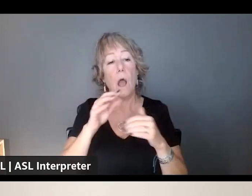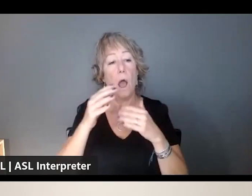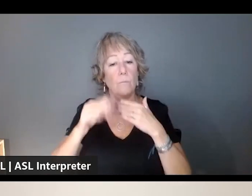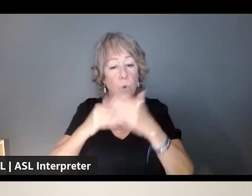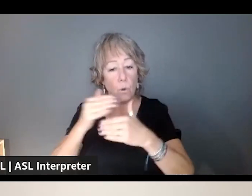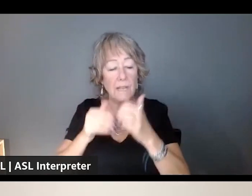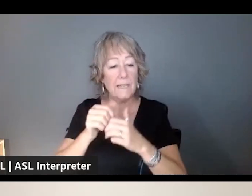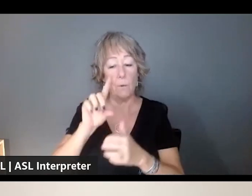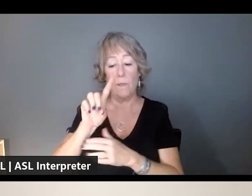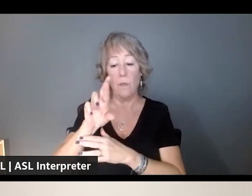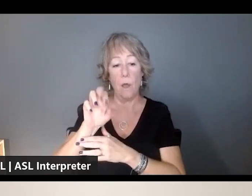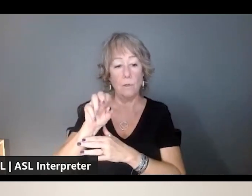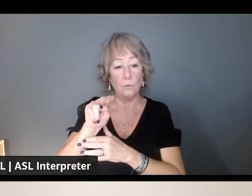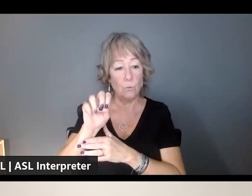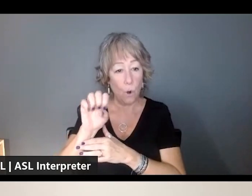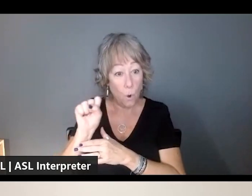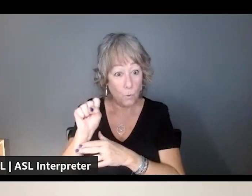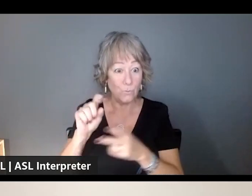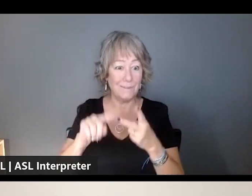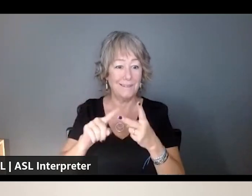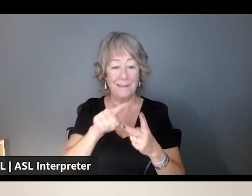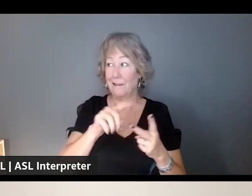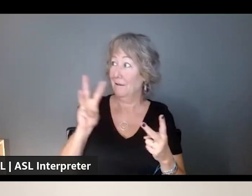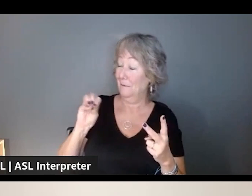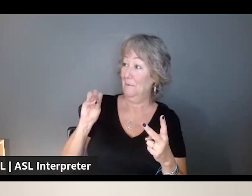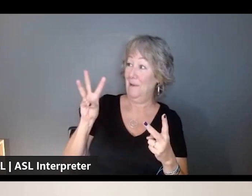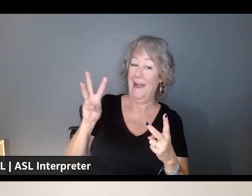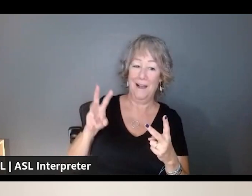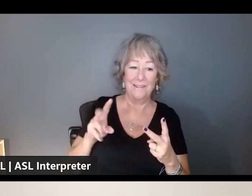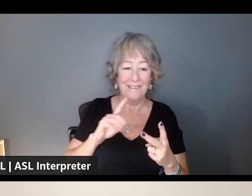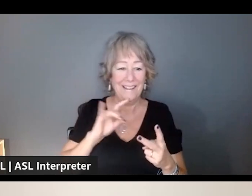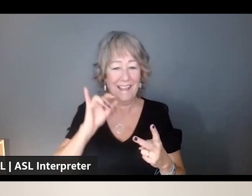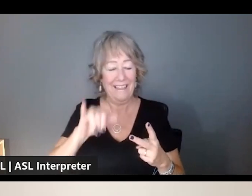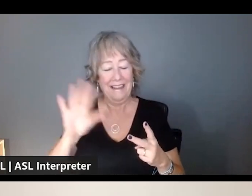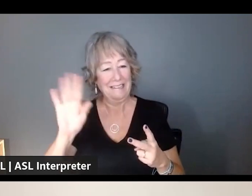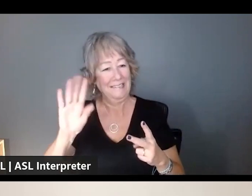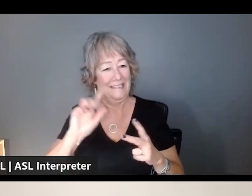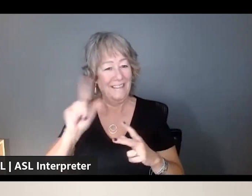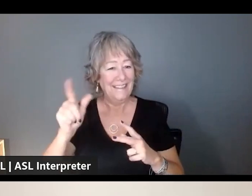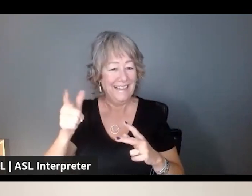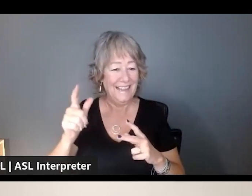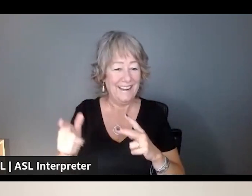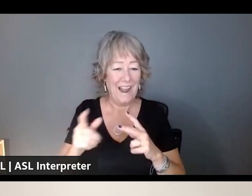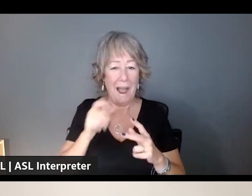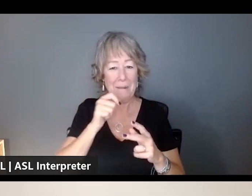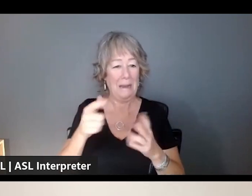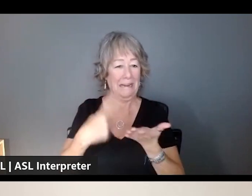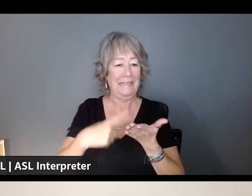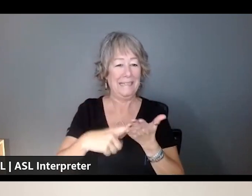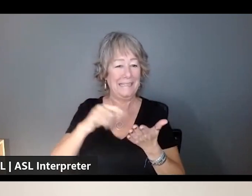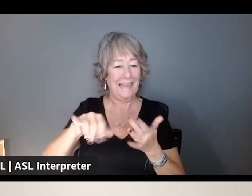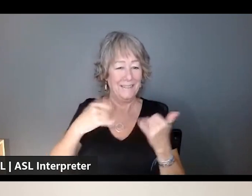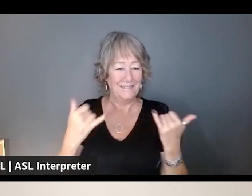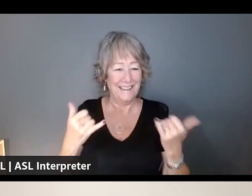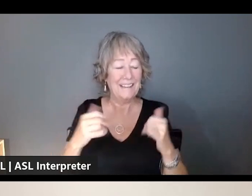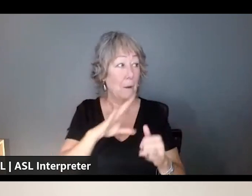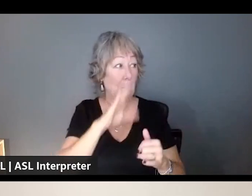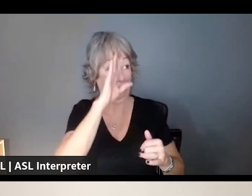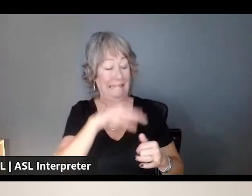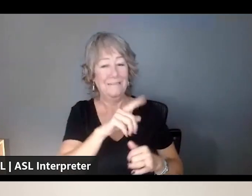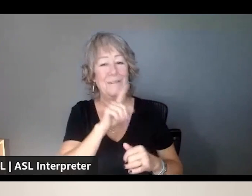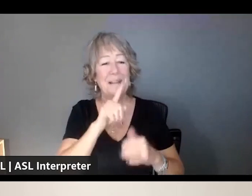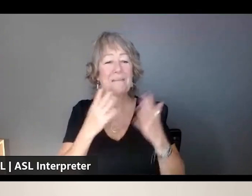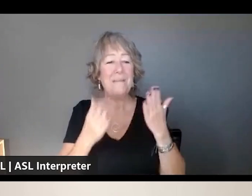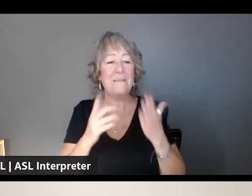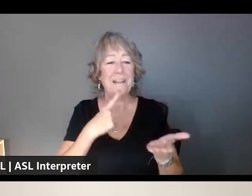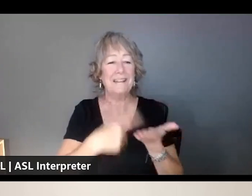drones. Wow. Yeah, that's there's that section. I'm not gonna go there. I was gonna say, maybe we can talk more